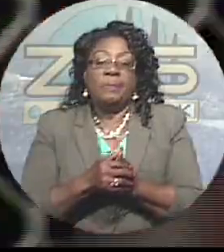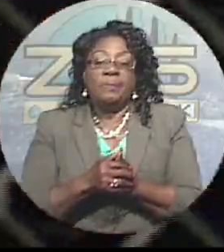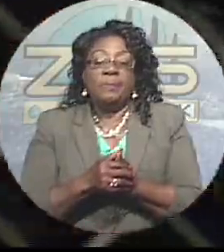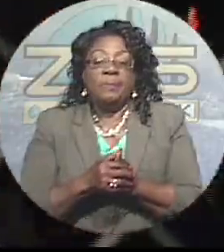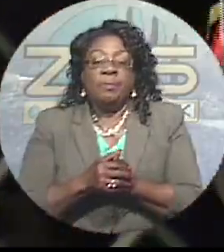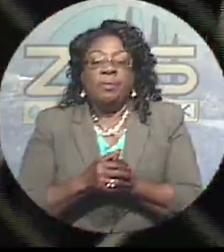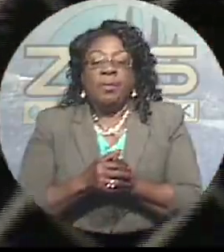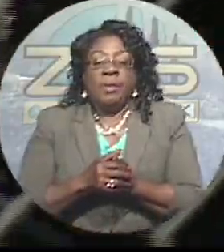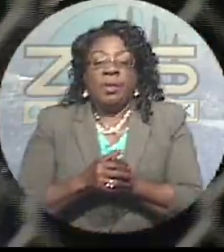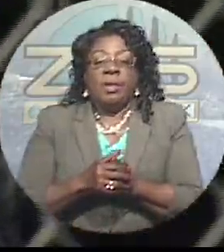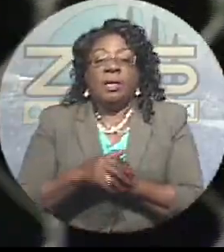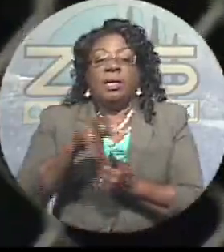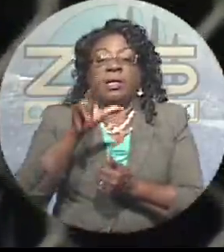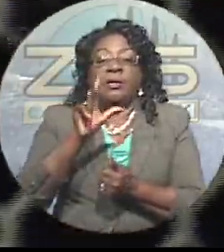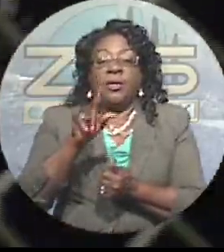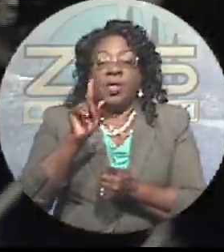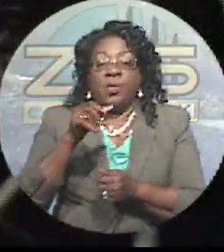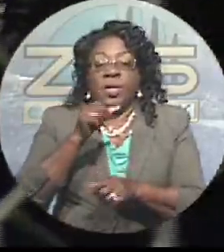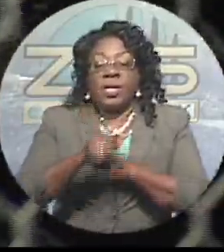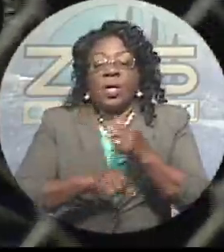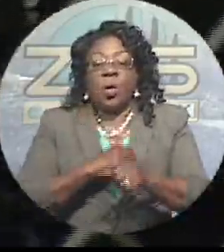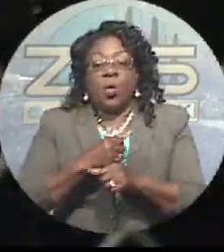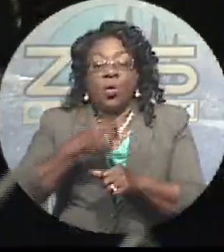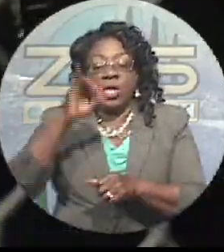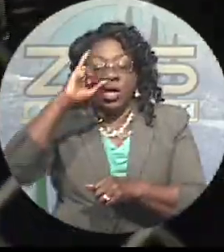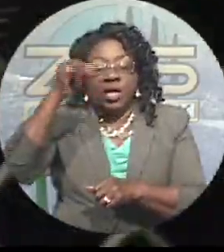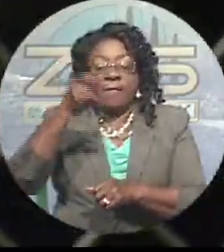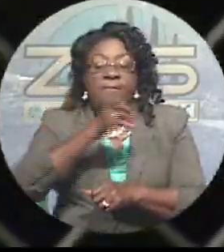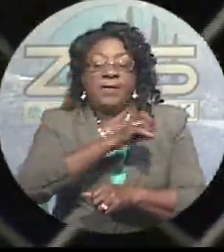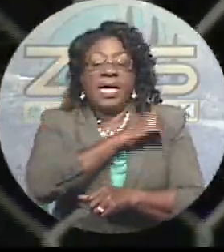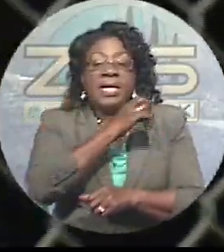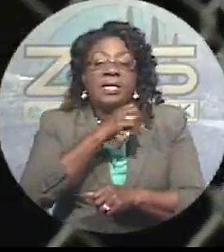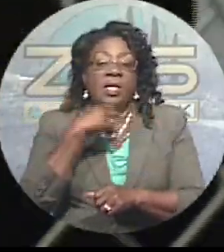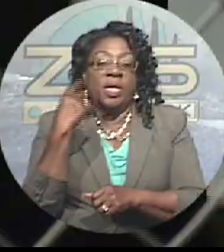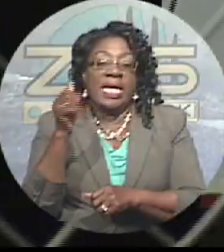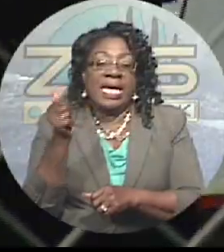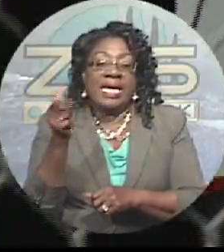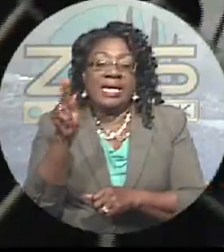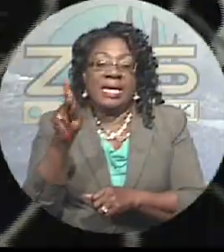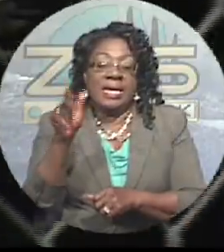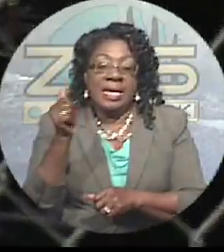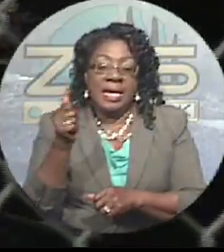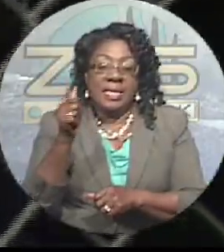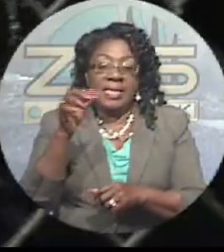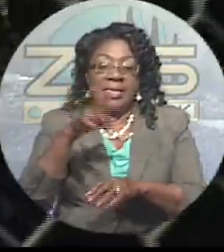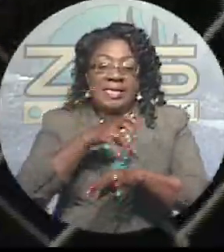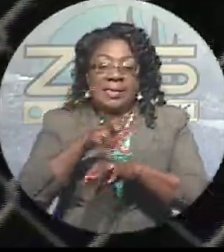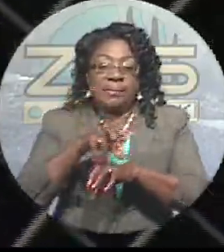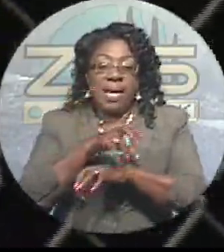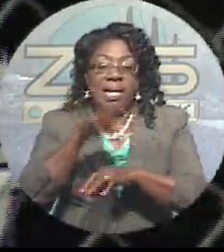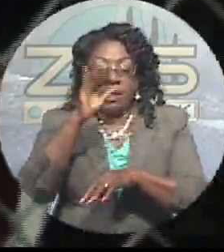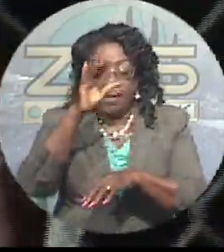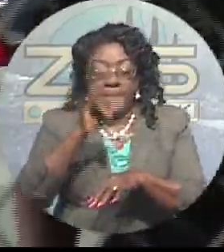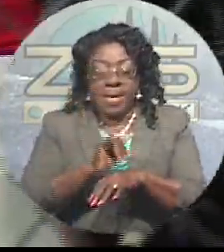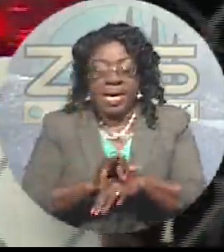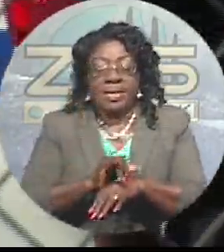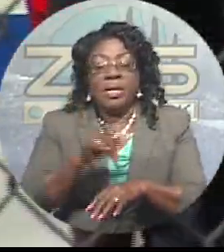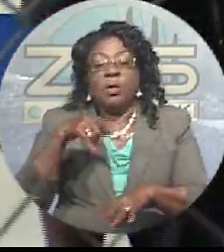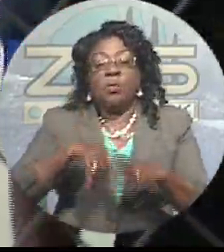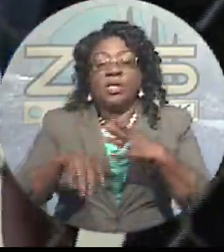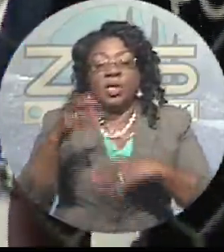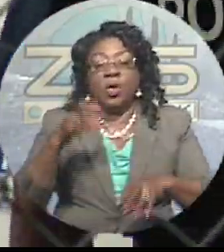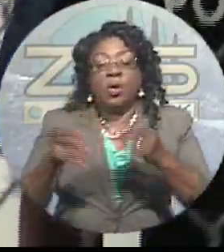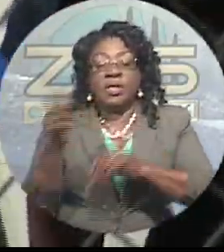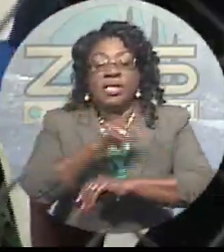In news in the courts, 31-year-old Jeffrey Etienne, also known as Spider-Man of Cable Beach, faced a magistrate today charged with several counts